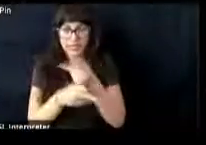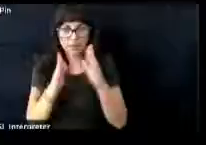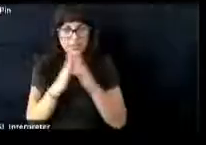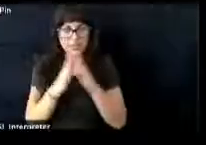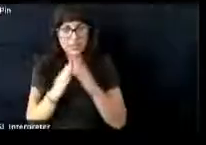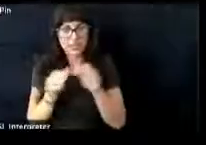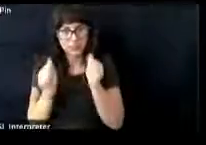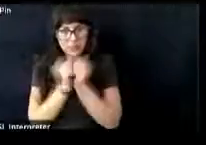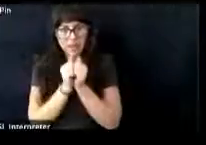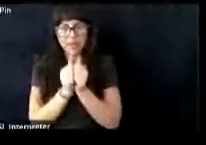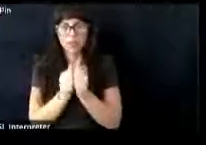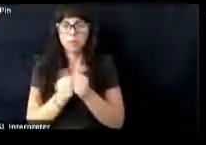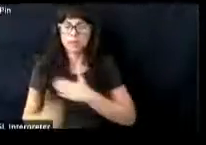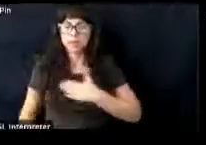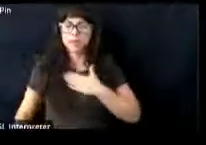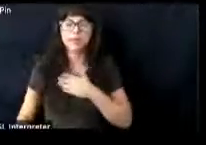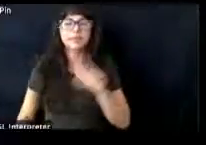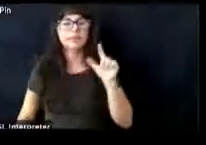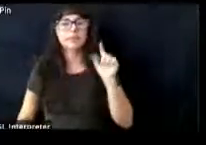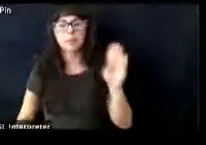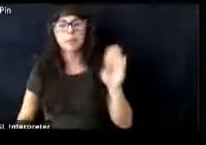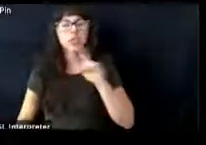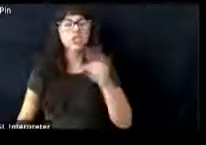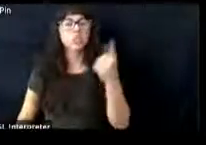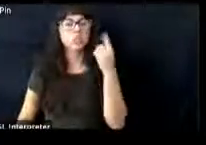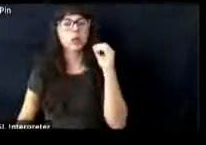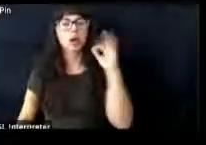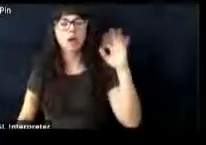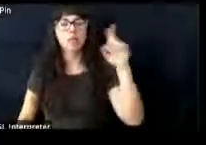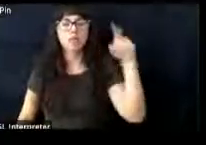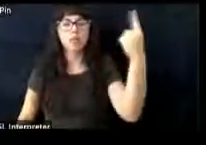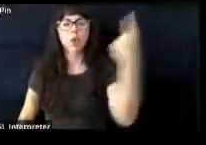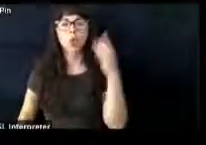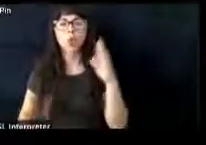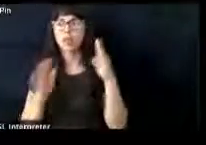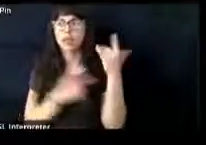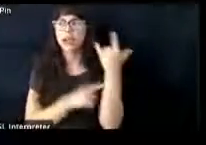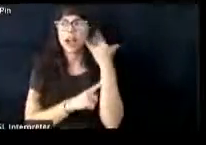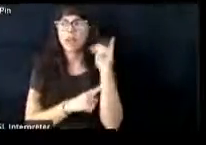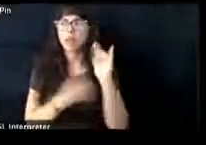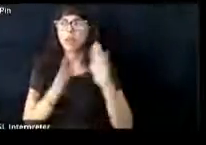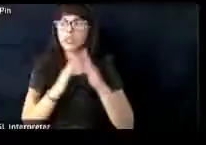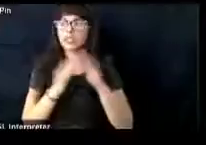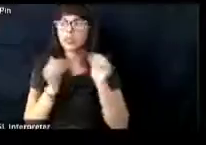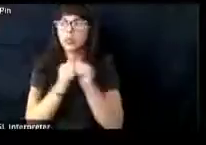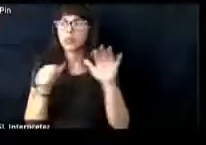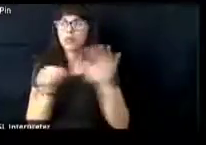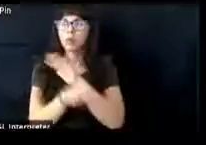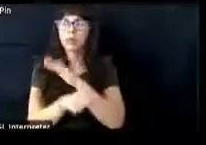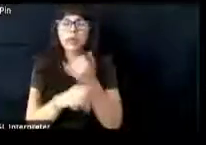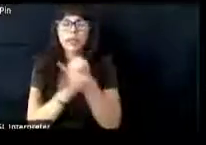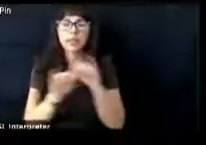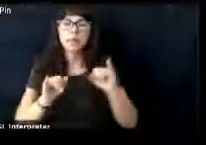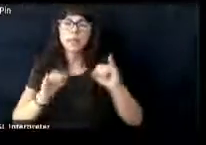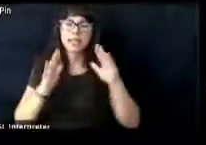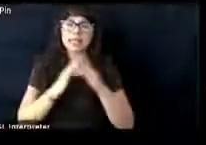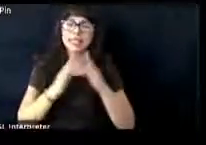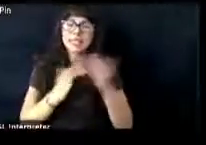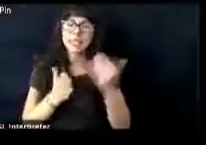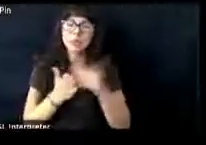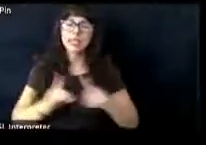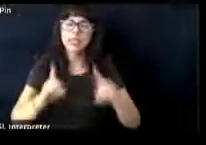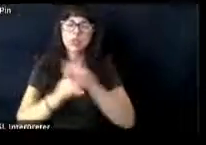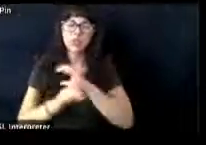possible. Long Beach is one of the only California cities with a completely independent city redistricting commission passed by